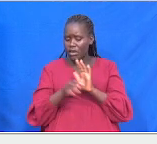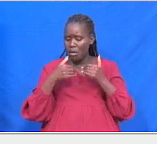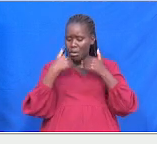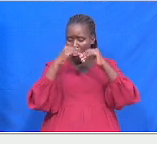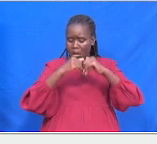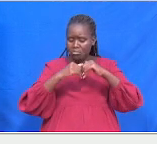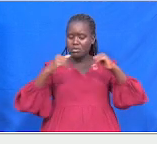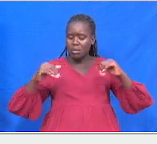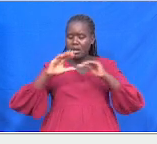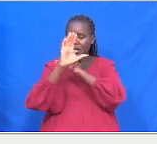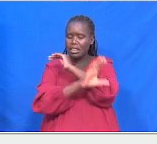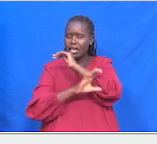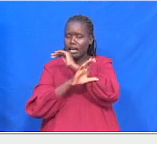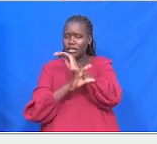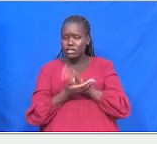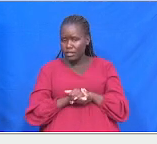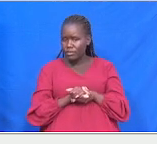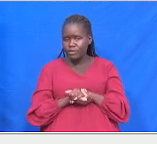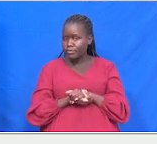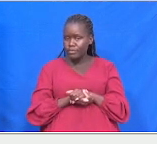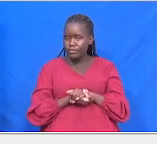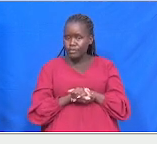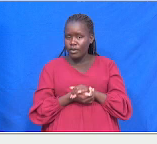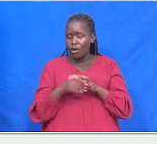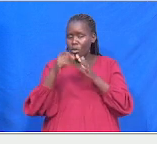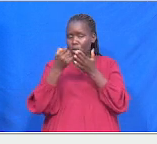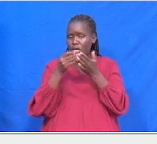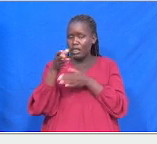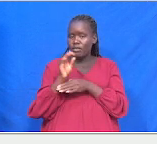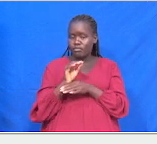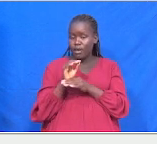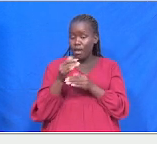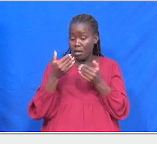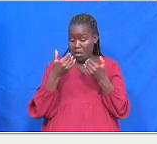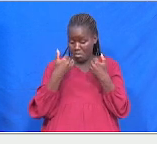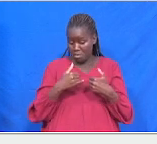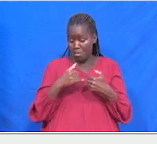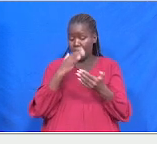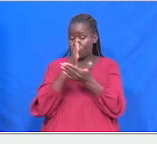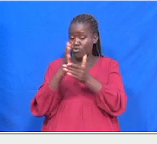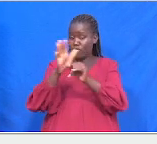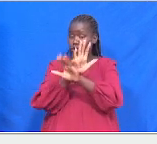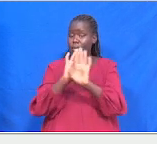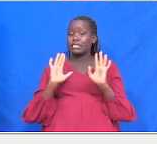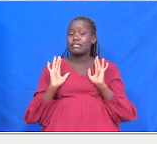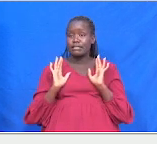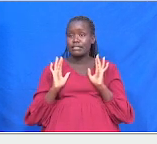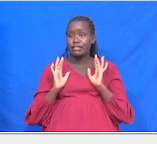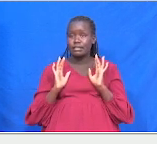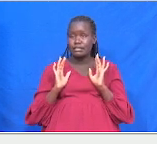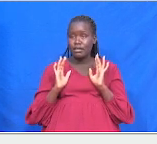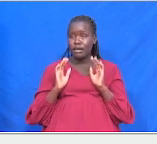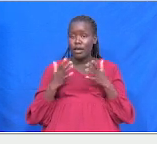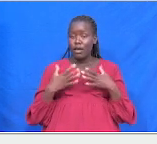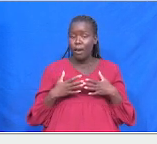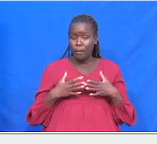dividing the country along ethnic lines. I did not append this signature. I'm just being truthful. That is my crime. People